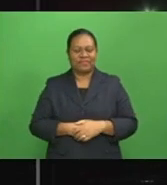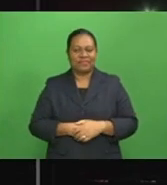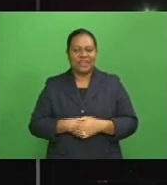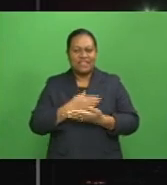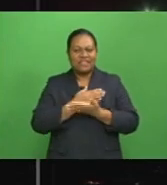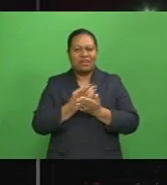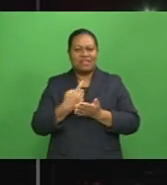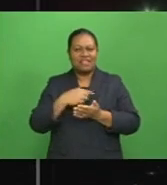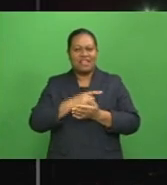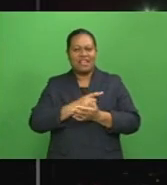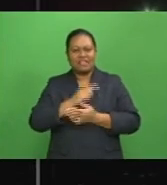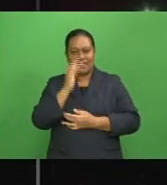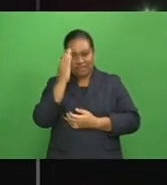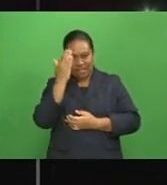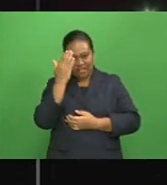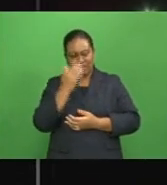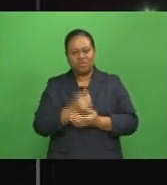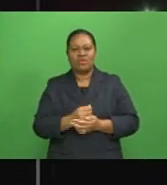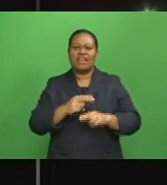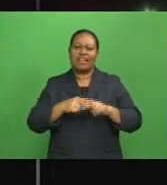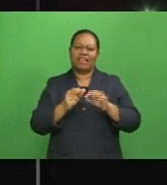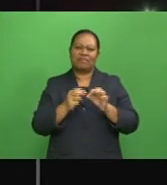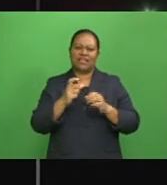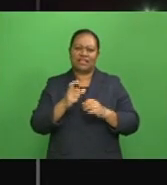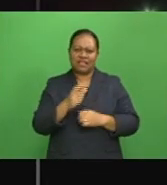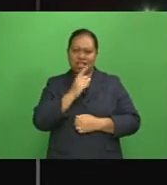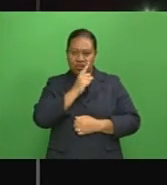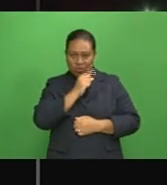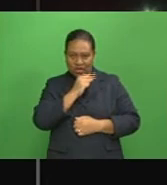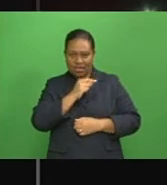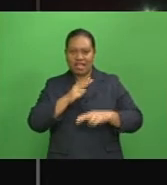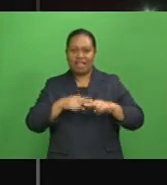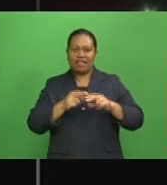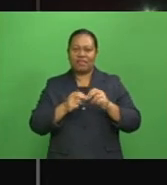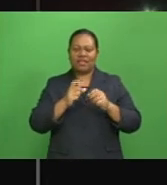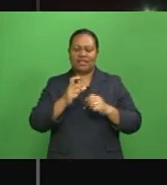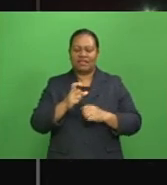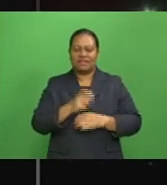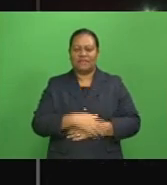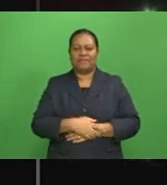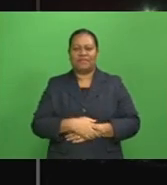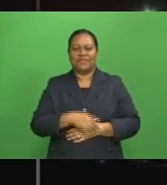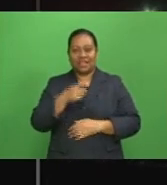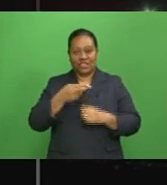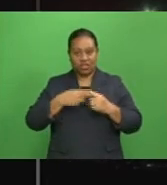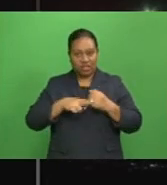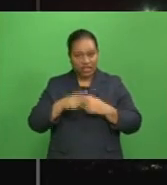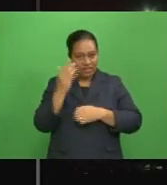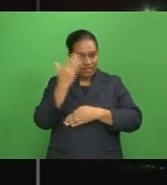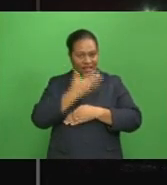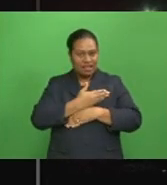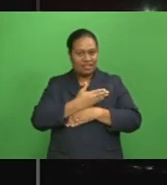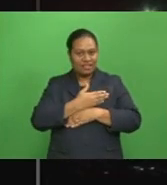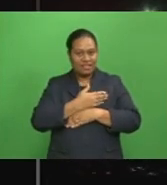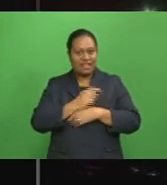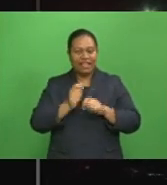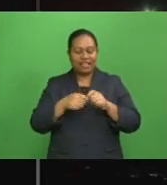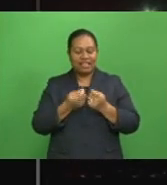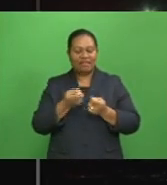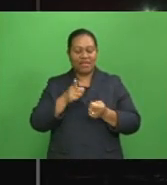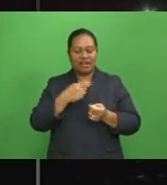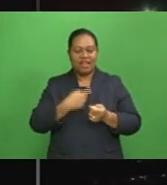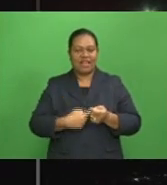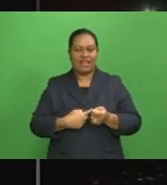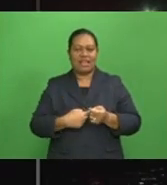fbcnews@fbc.com.fj, by Facebook page FBC News, and our Twitter page at FBC_news. That's your news for tonight. From the team and I, have a